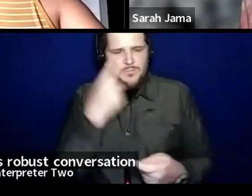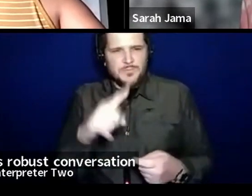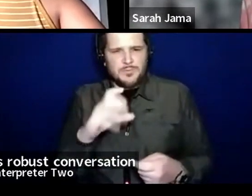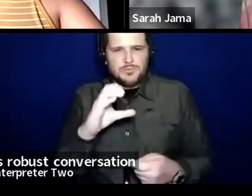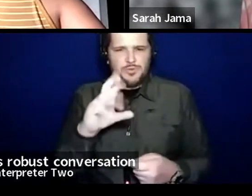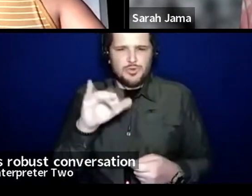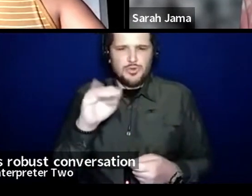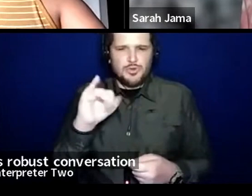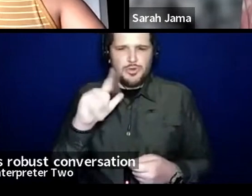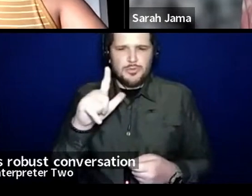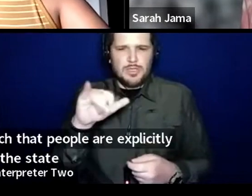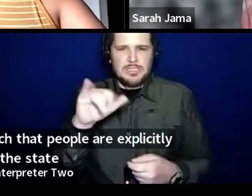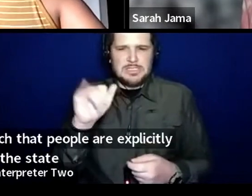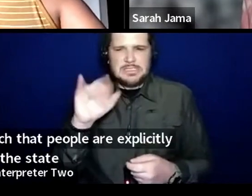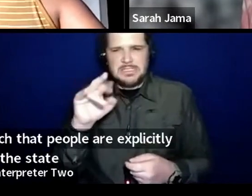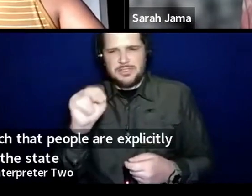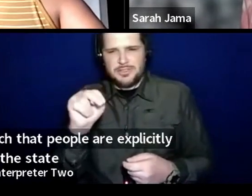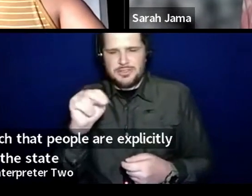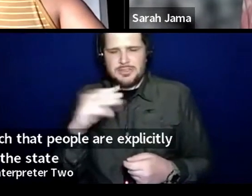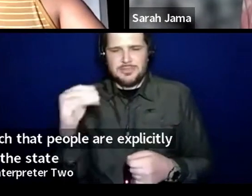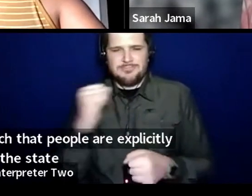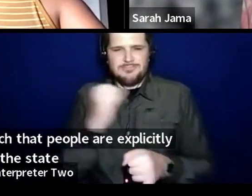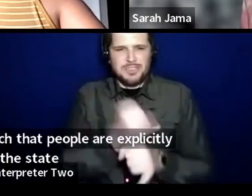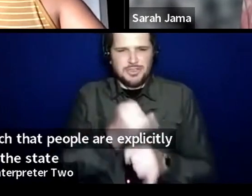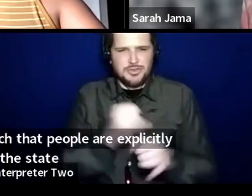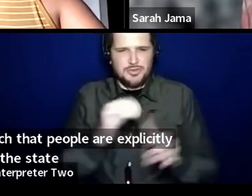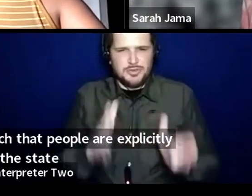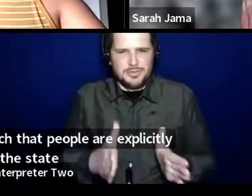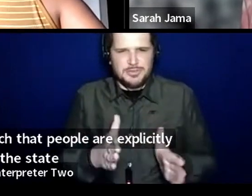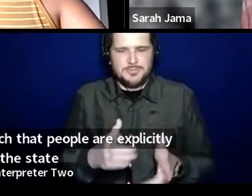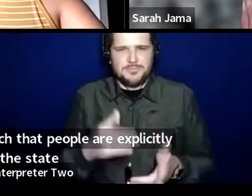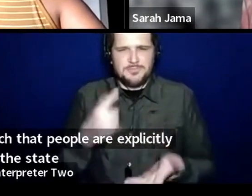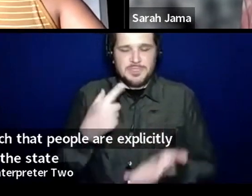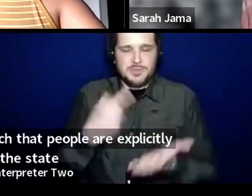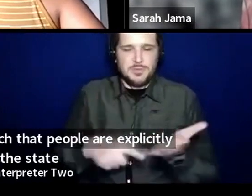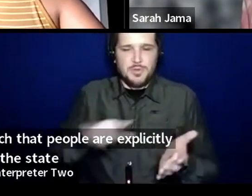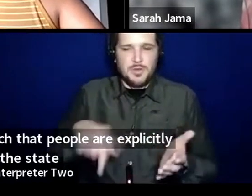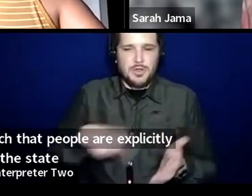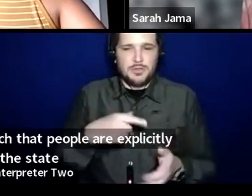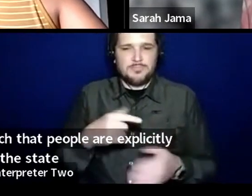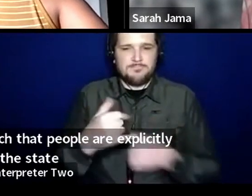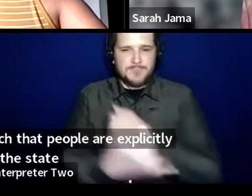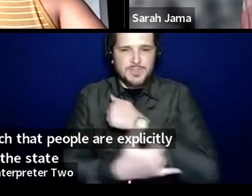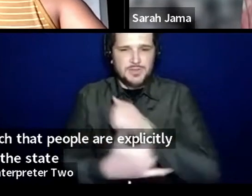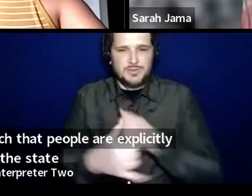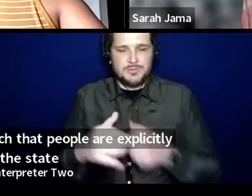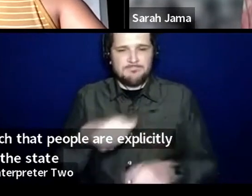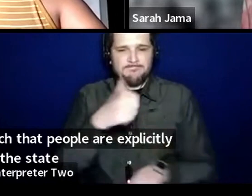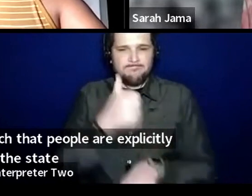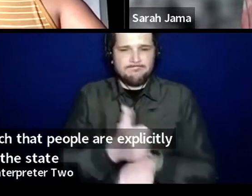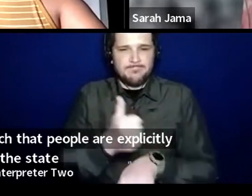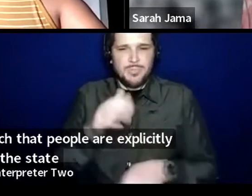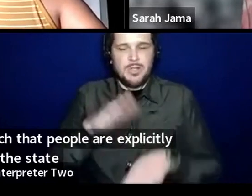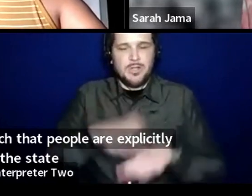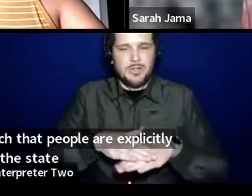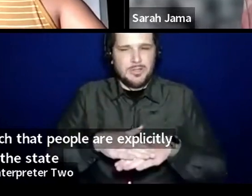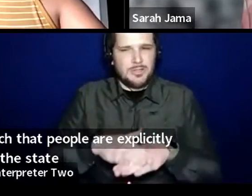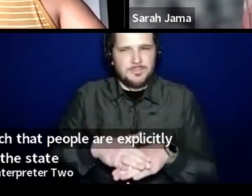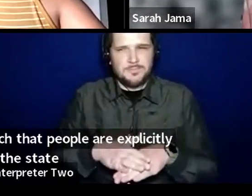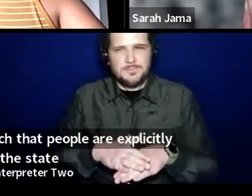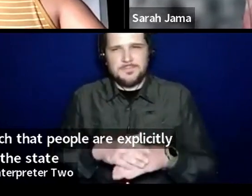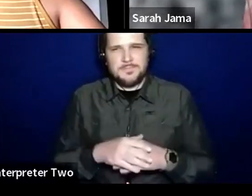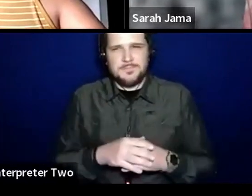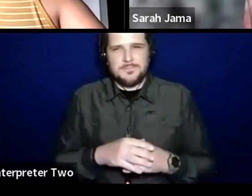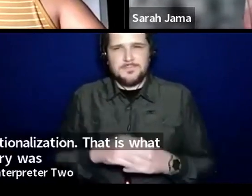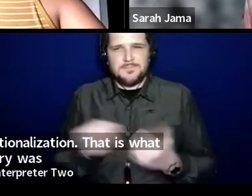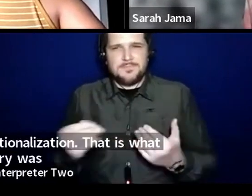and institutionalization. That's what our country was founded upon. And it